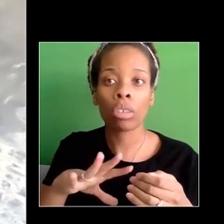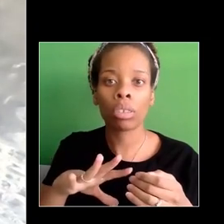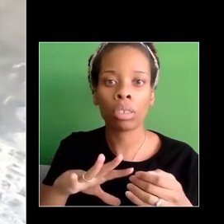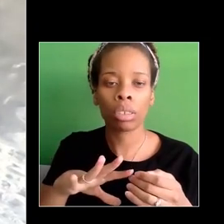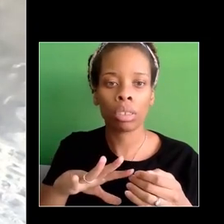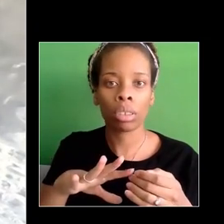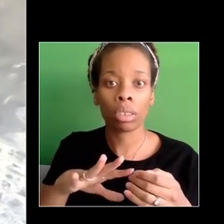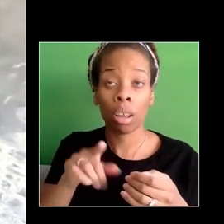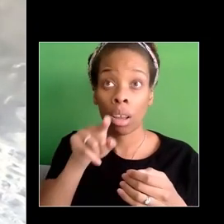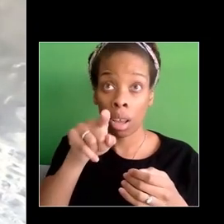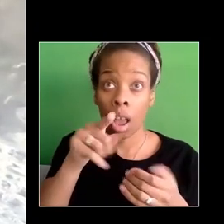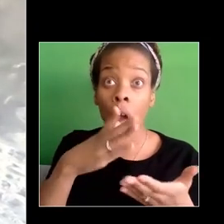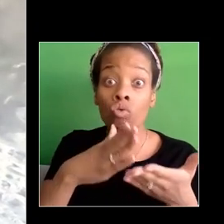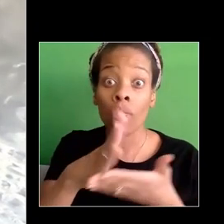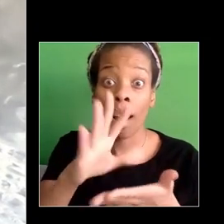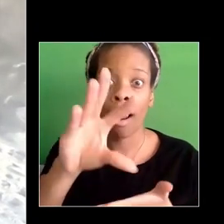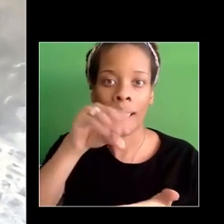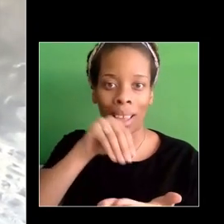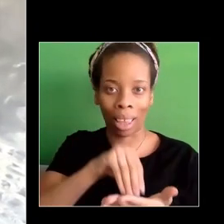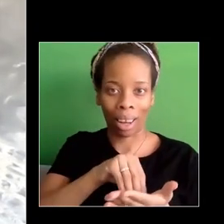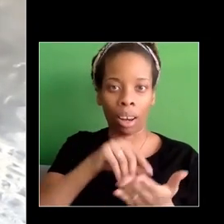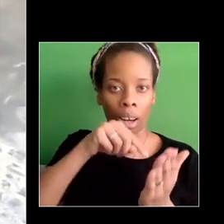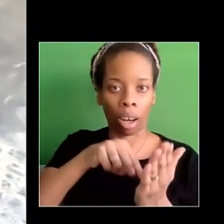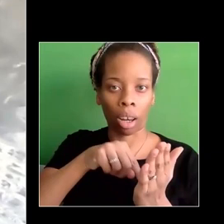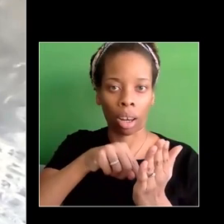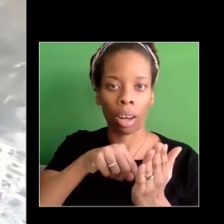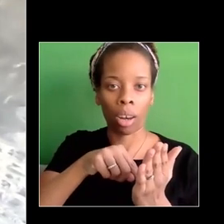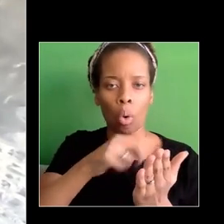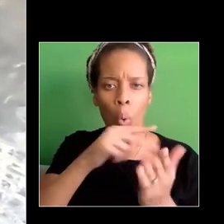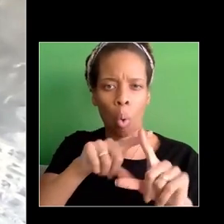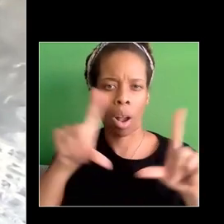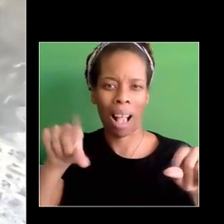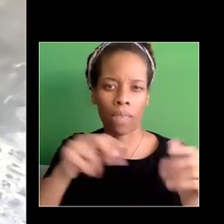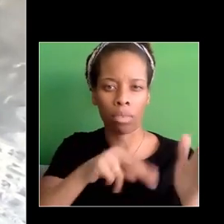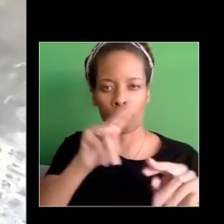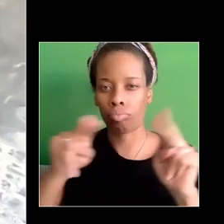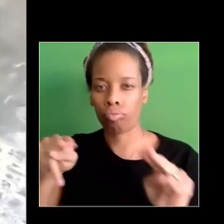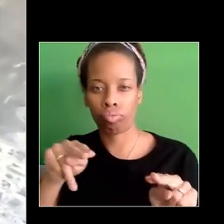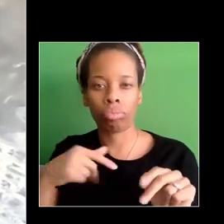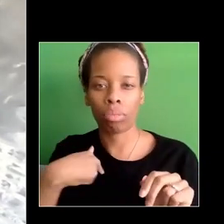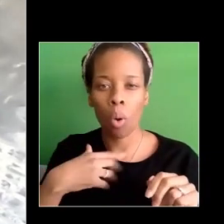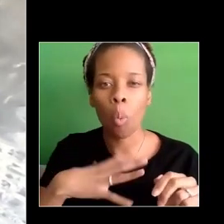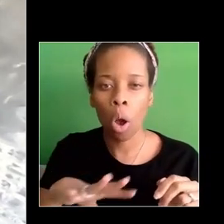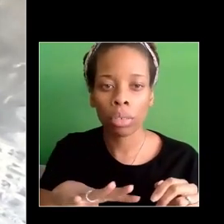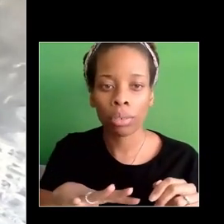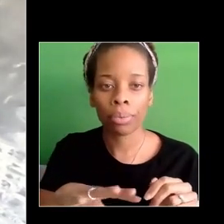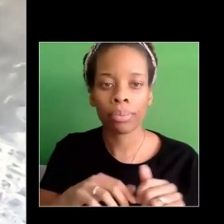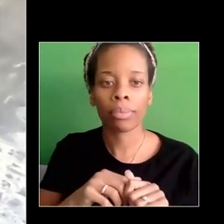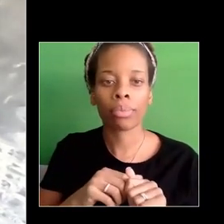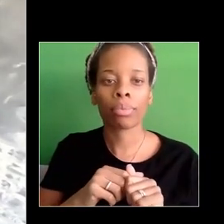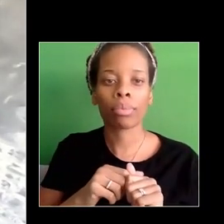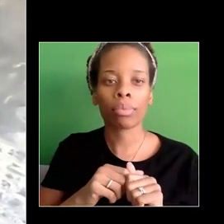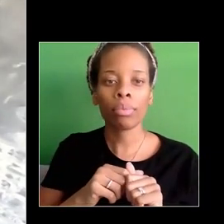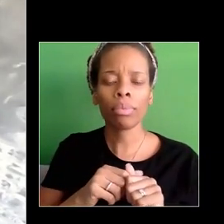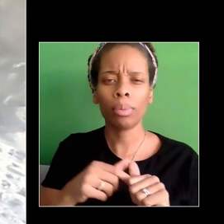translate reality onto a piece of paper or canvas. And in the sense of always trying to think about